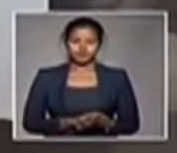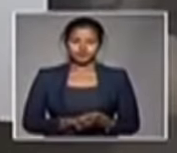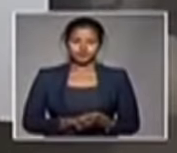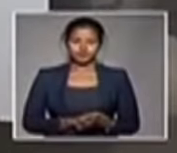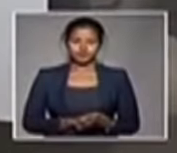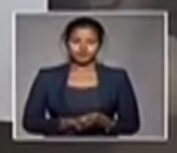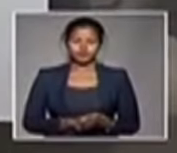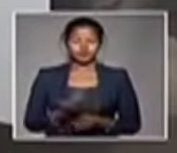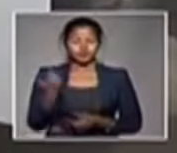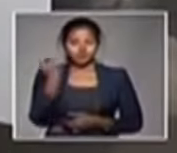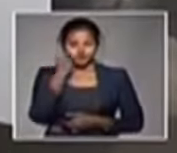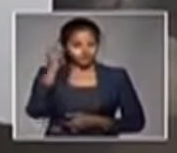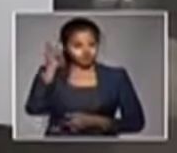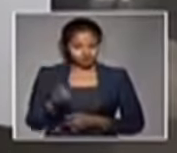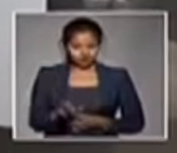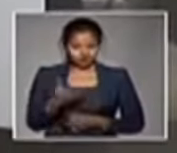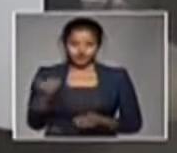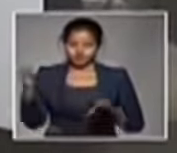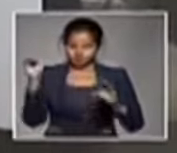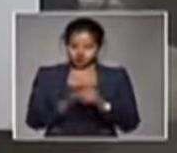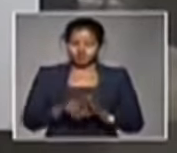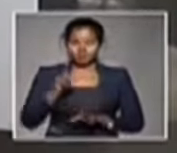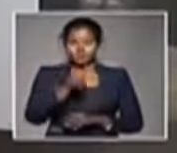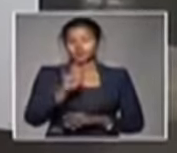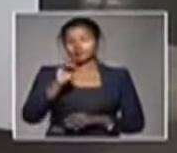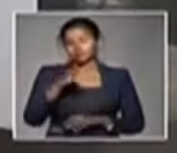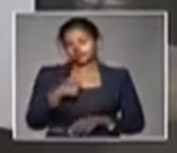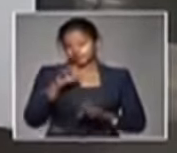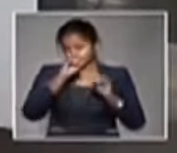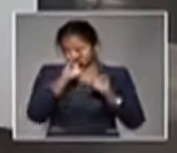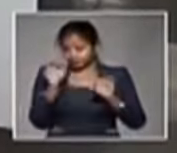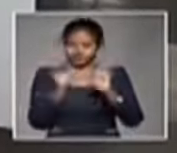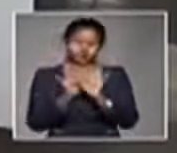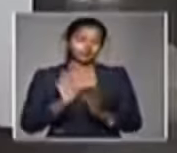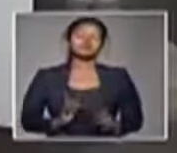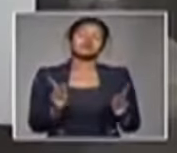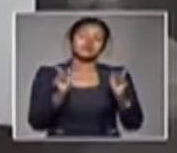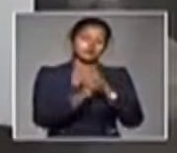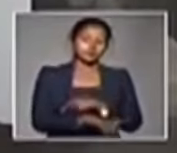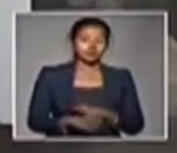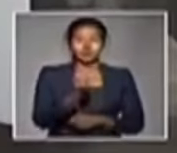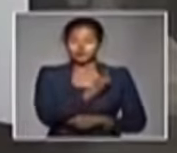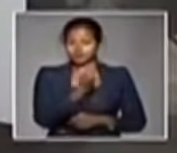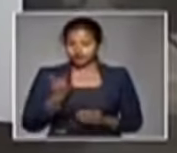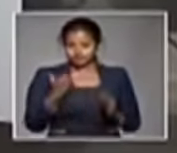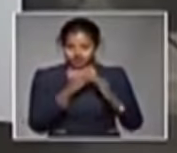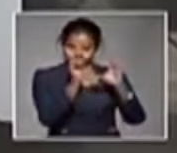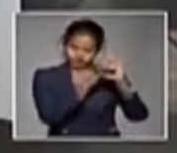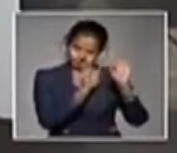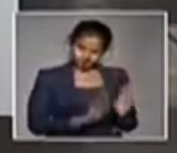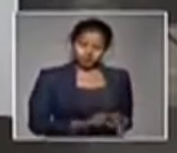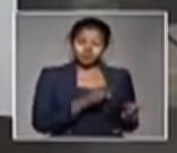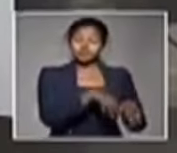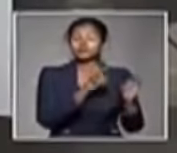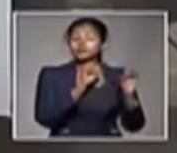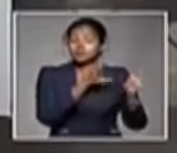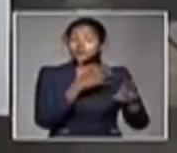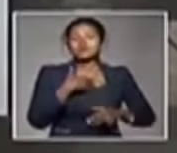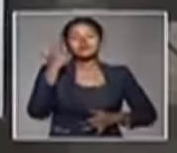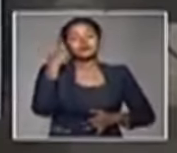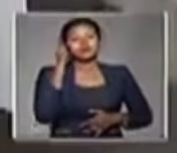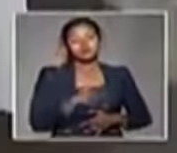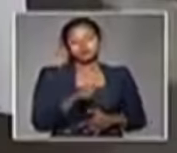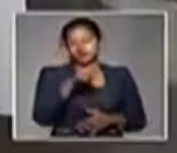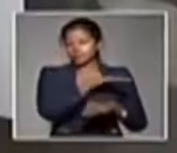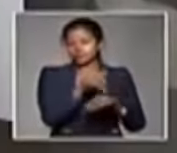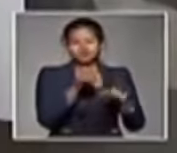The patient was admitted at around 1:40 this morning. He was transferred from the national hospital. It was in the morning that we learned he was not in the